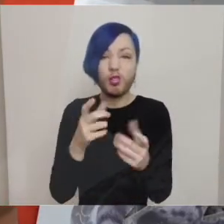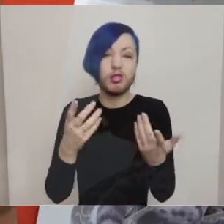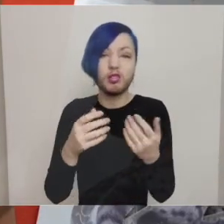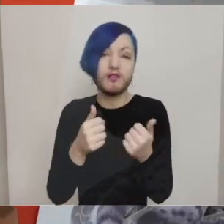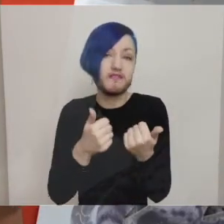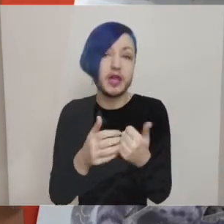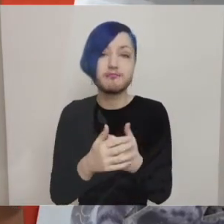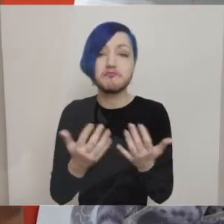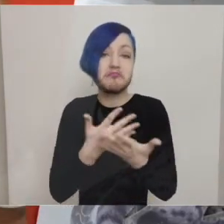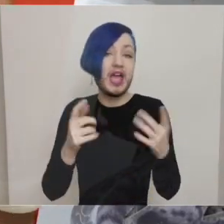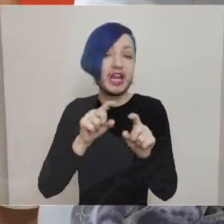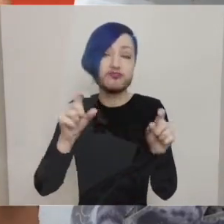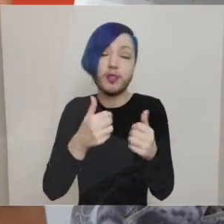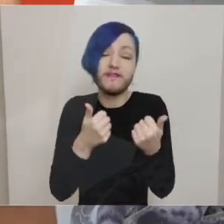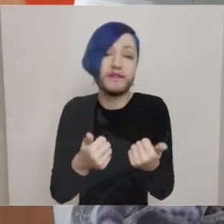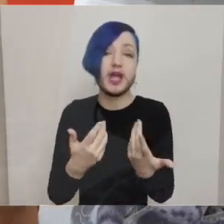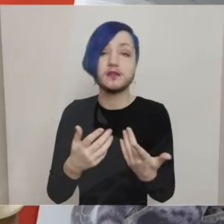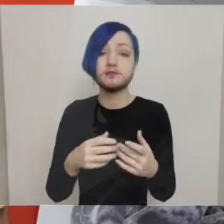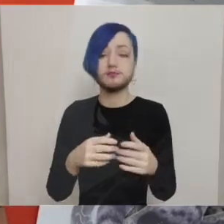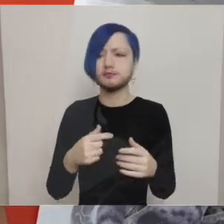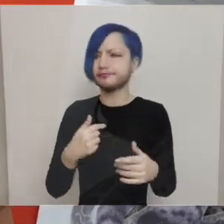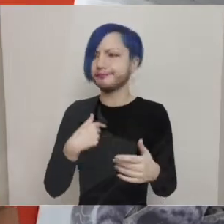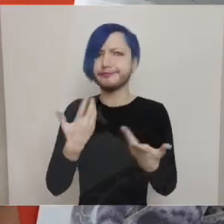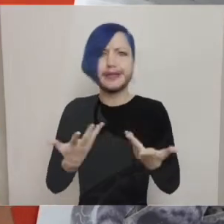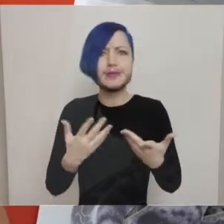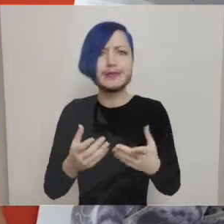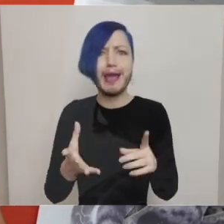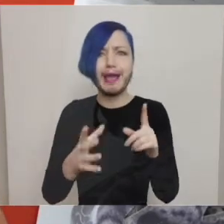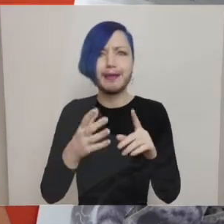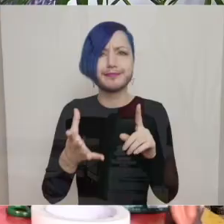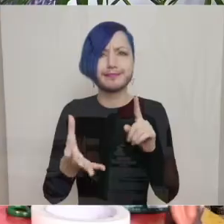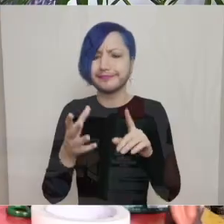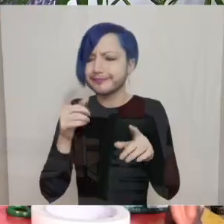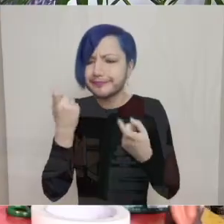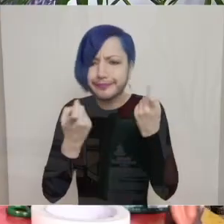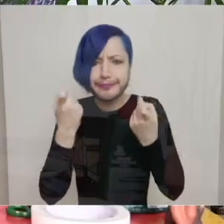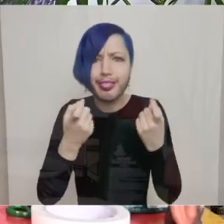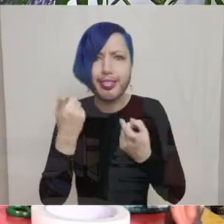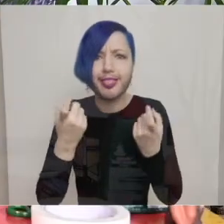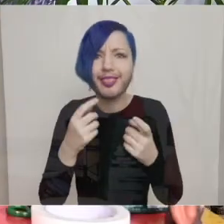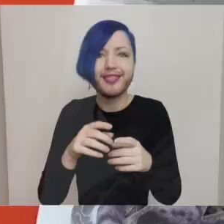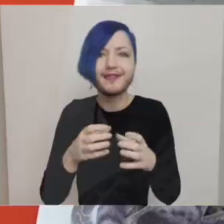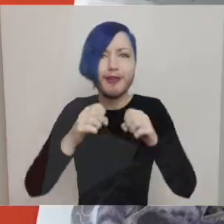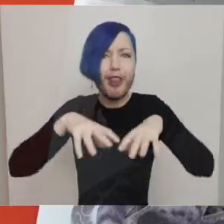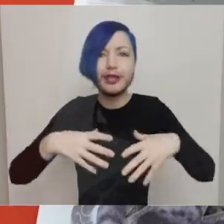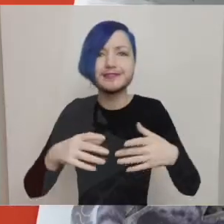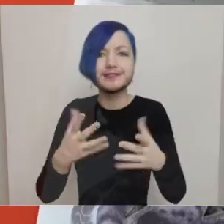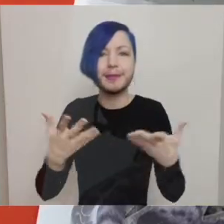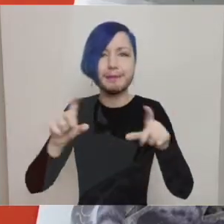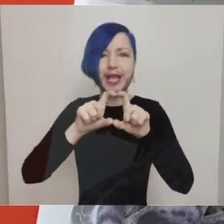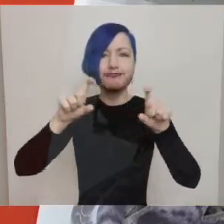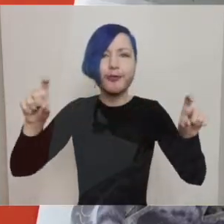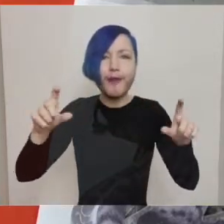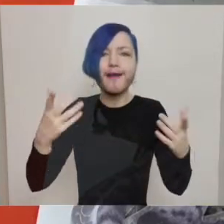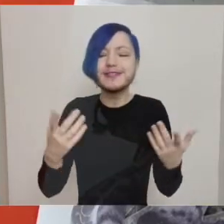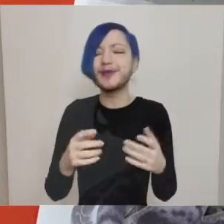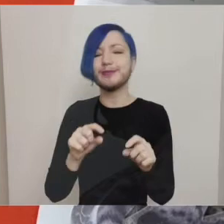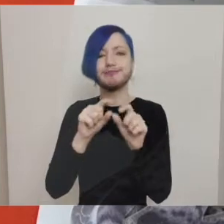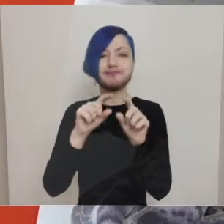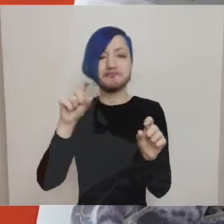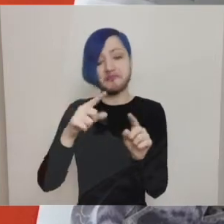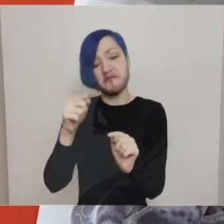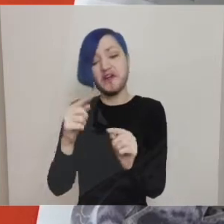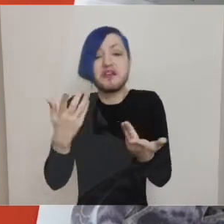I couldn't find my big ruler, but this small one is just fine. Just any shatterproof ruler. Couldn't find my spatula, so